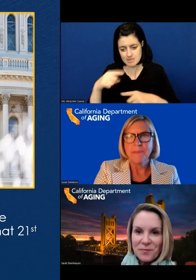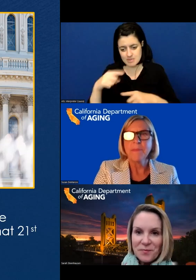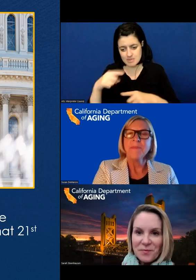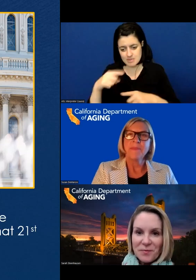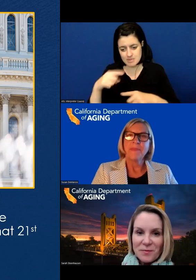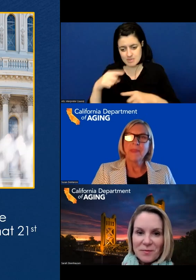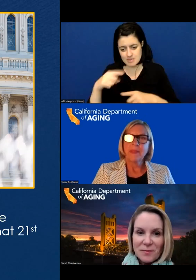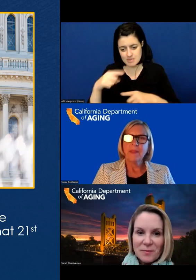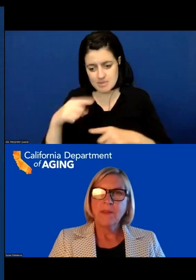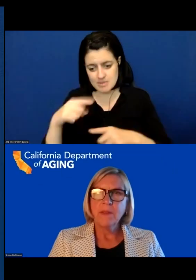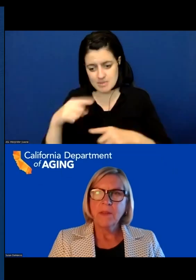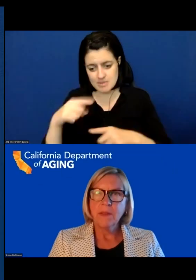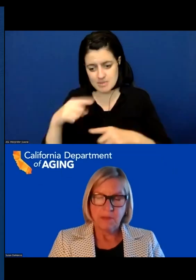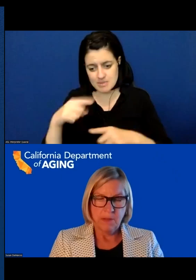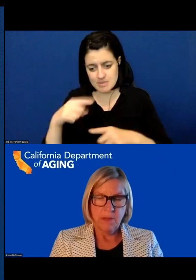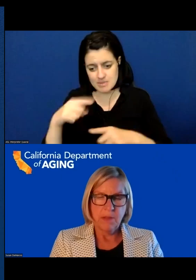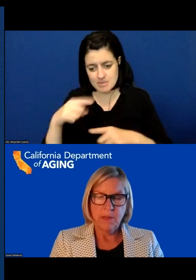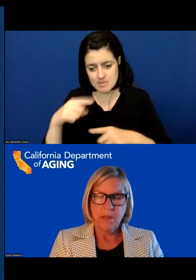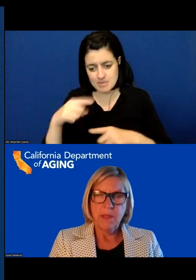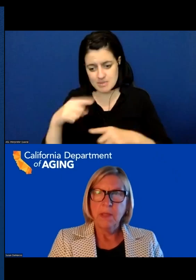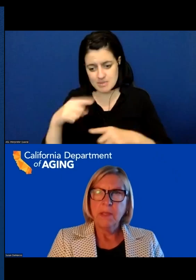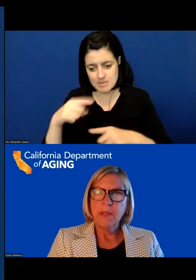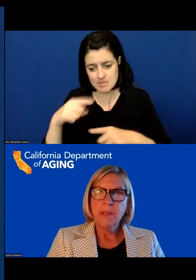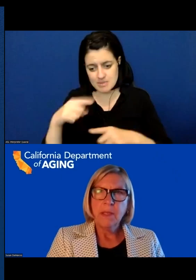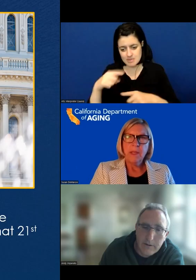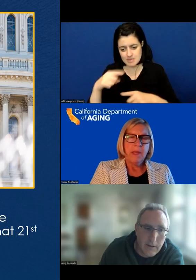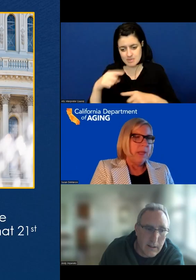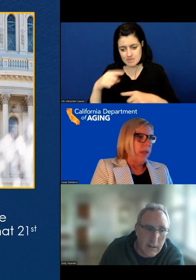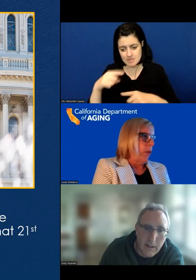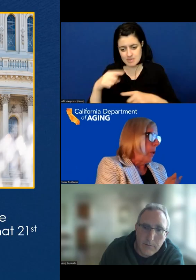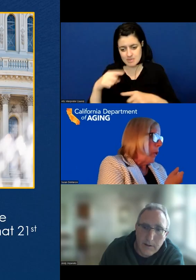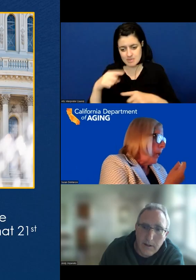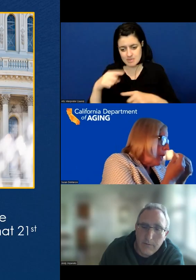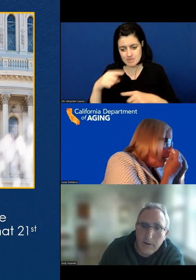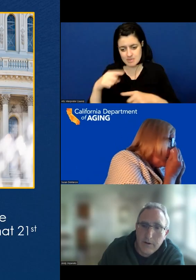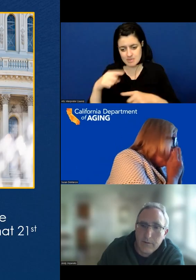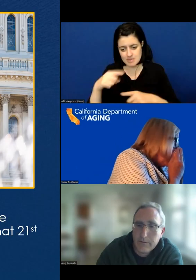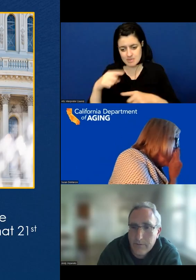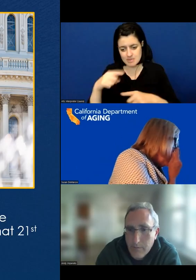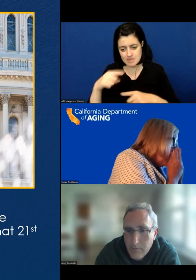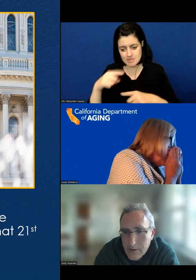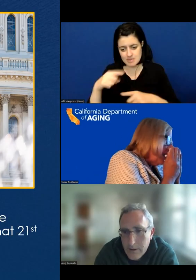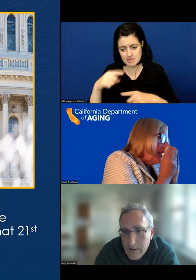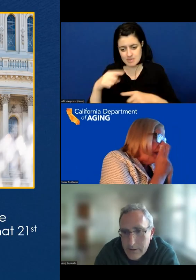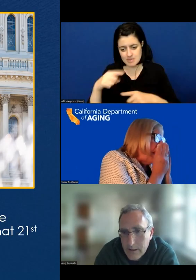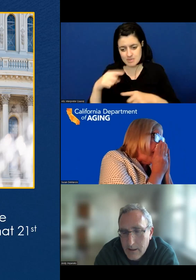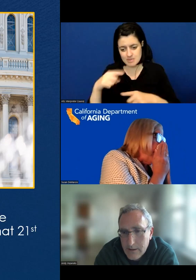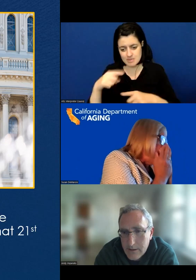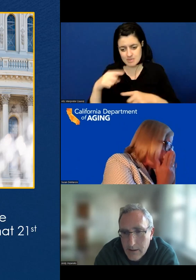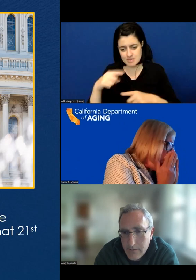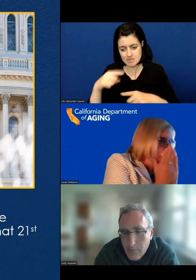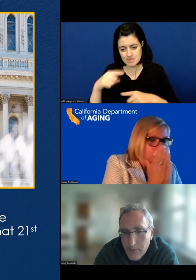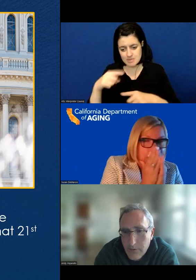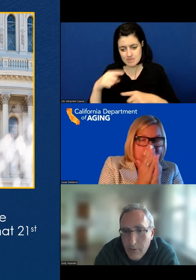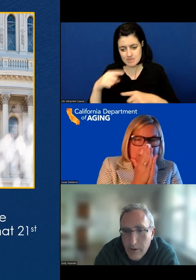And Susan and Sarah, can I just add, as Susan mentioned, I came to California from Washington, D.C., and I just